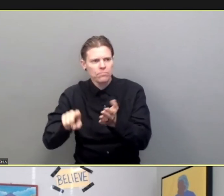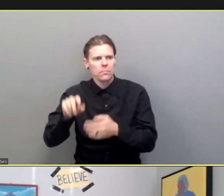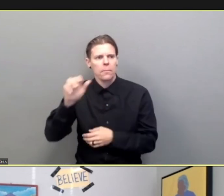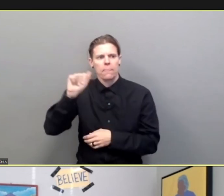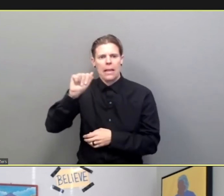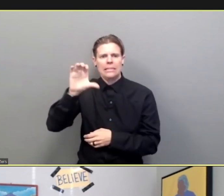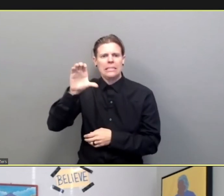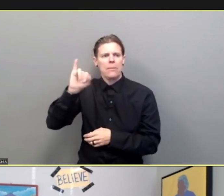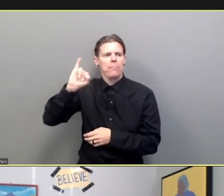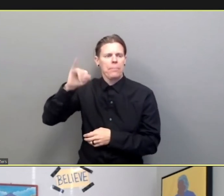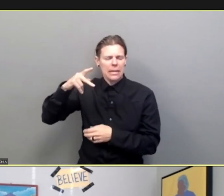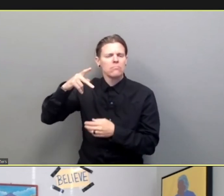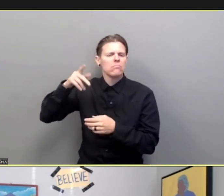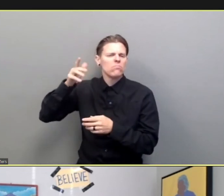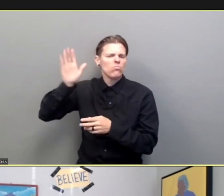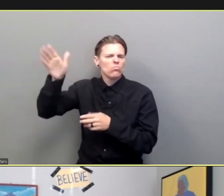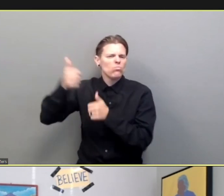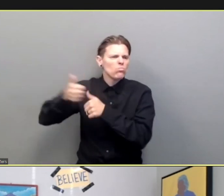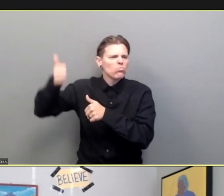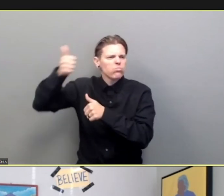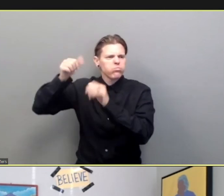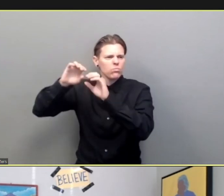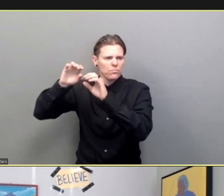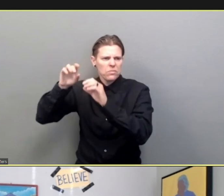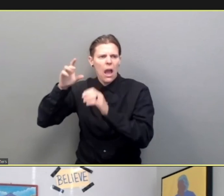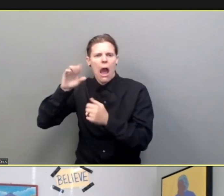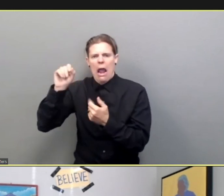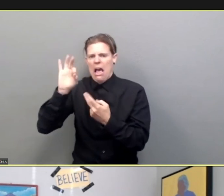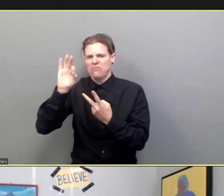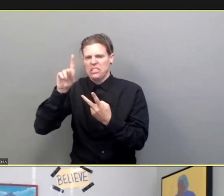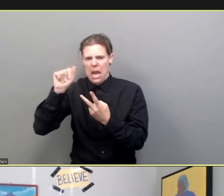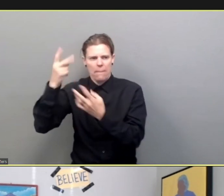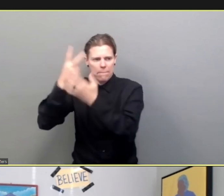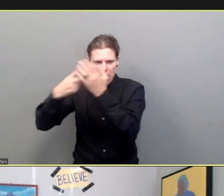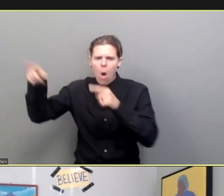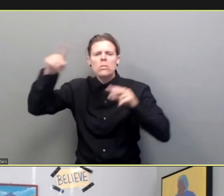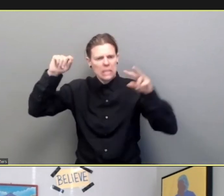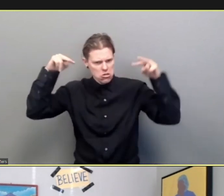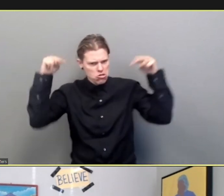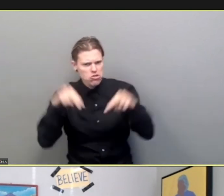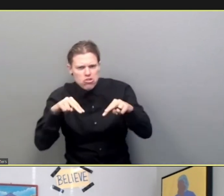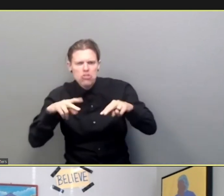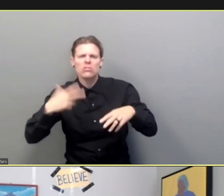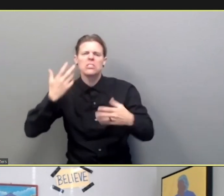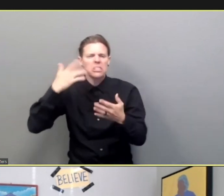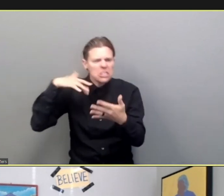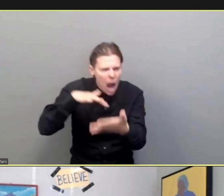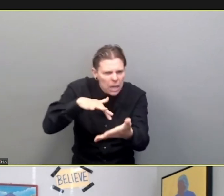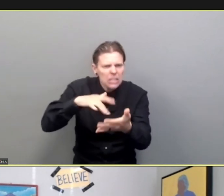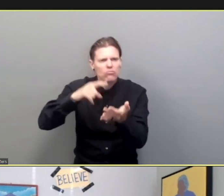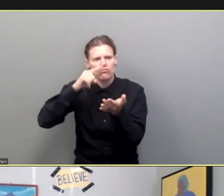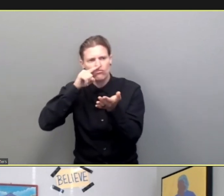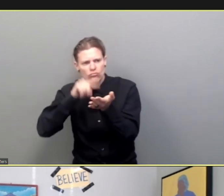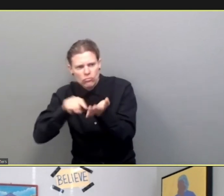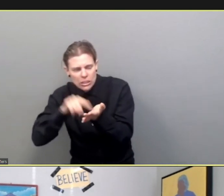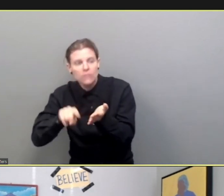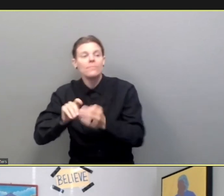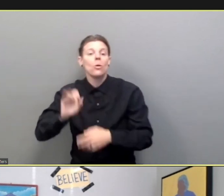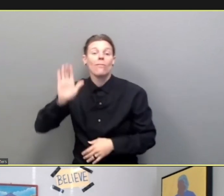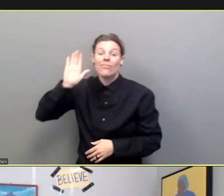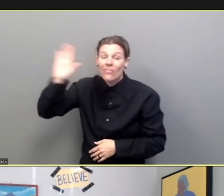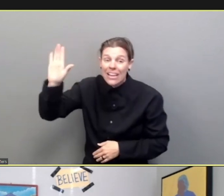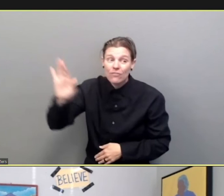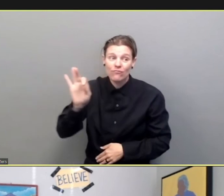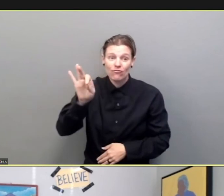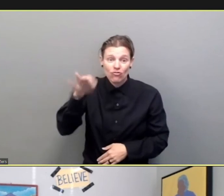the FDA. And so I can't comment specifically on what the French had decided to